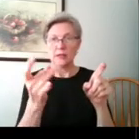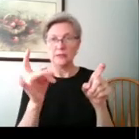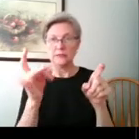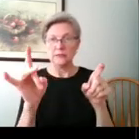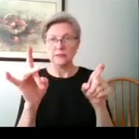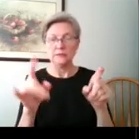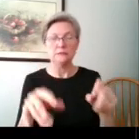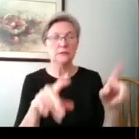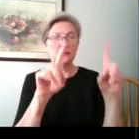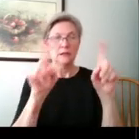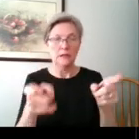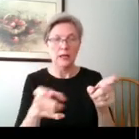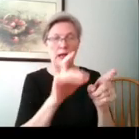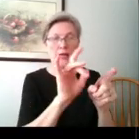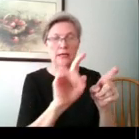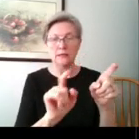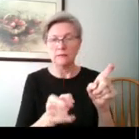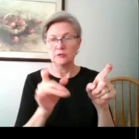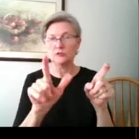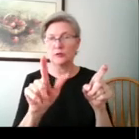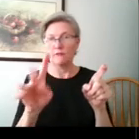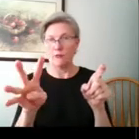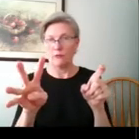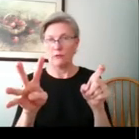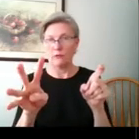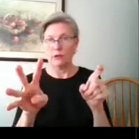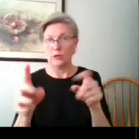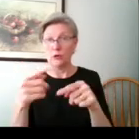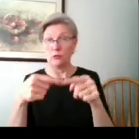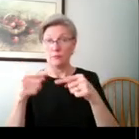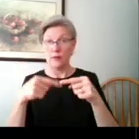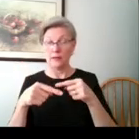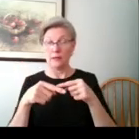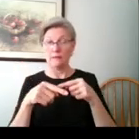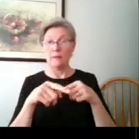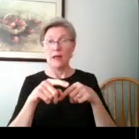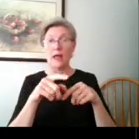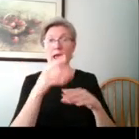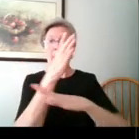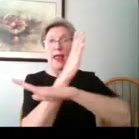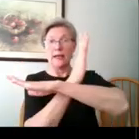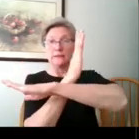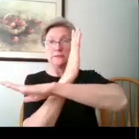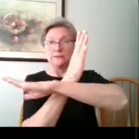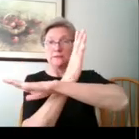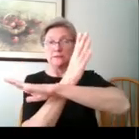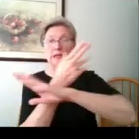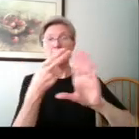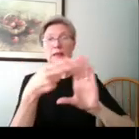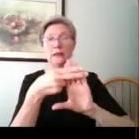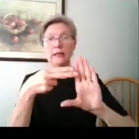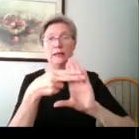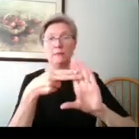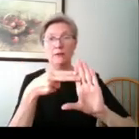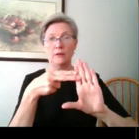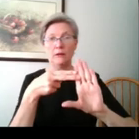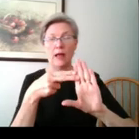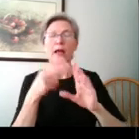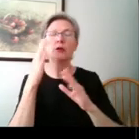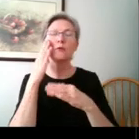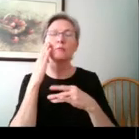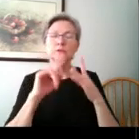24. Now I need to go back to my axes and label my scales, right? So I know I'm going to start at 0, and then